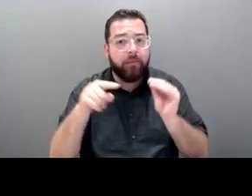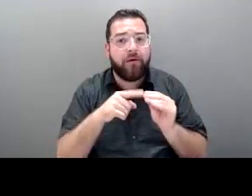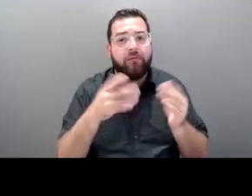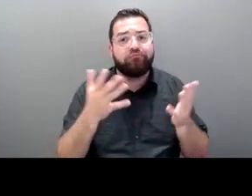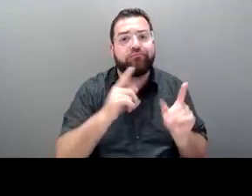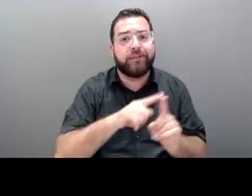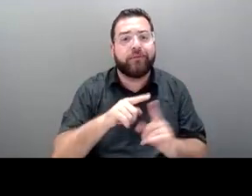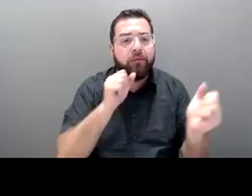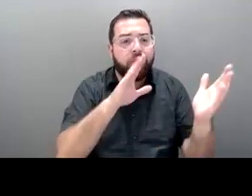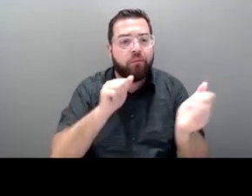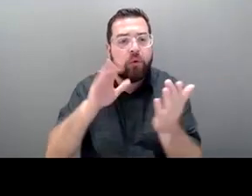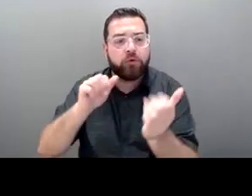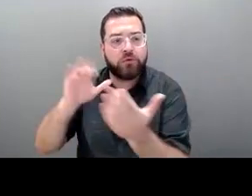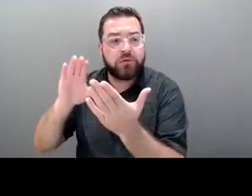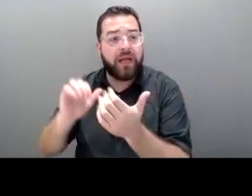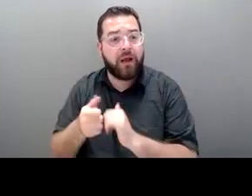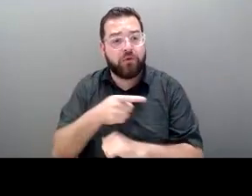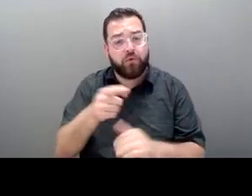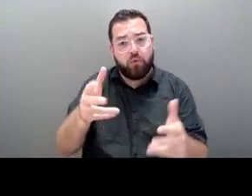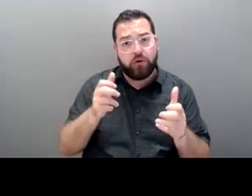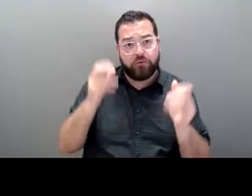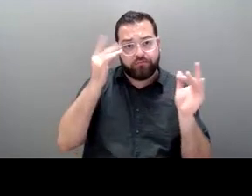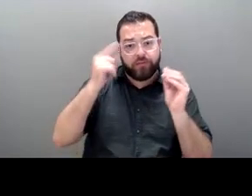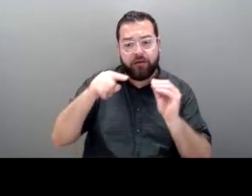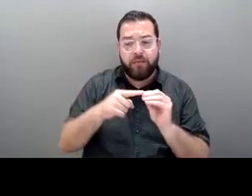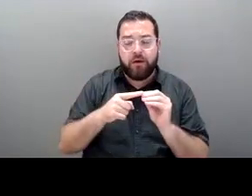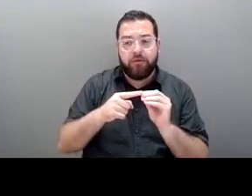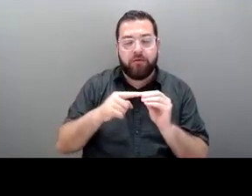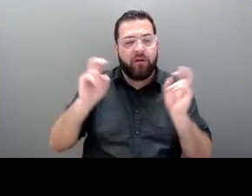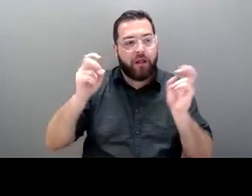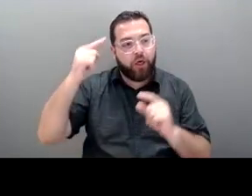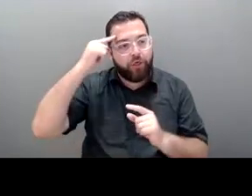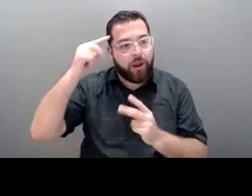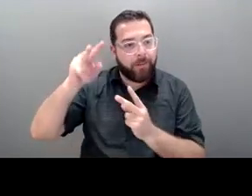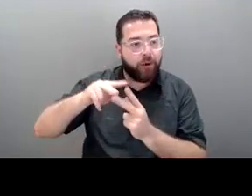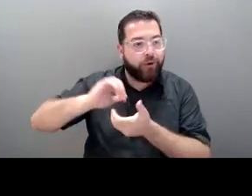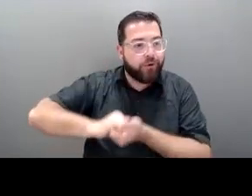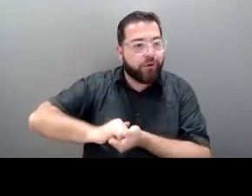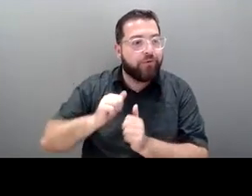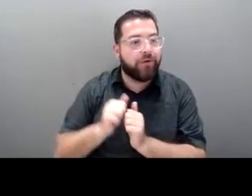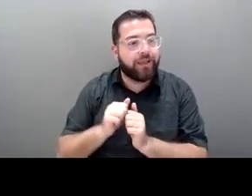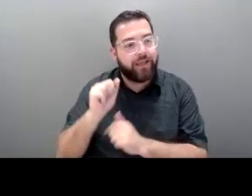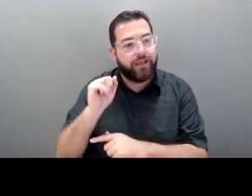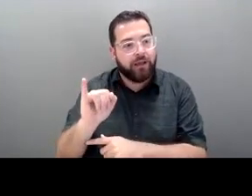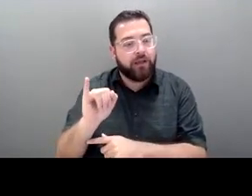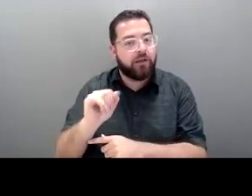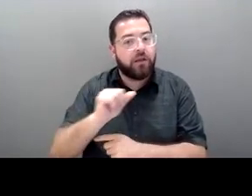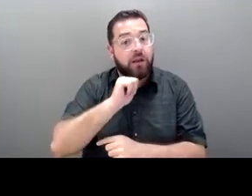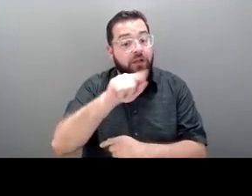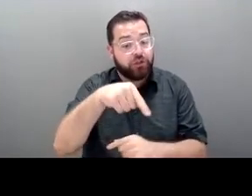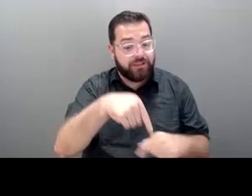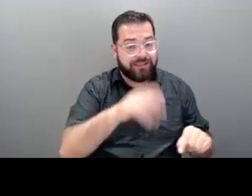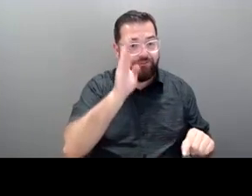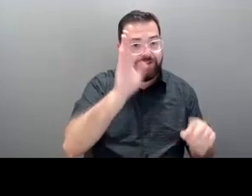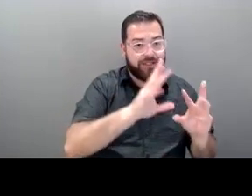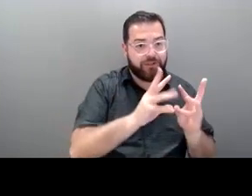that you may want to consider thought partnering with AI that's beyond the scope of this presentation, but I